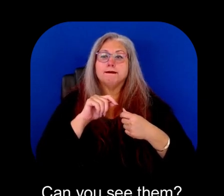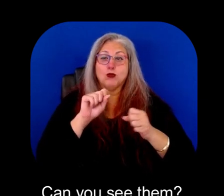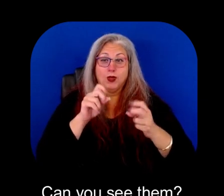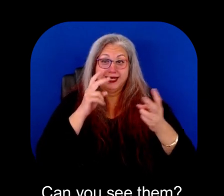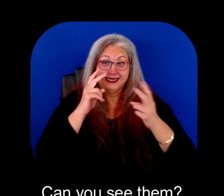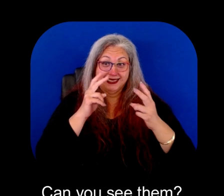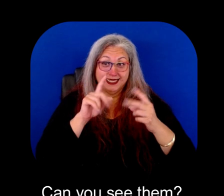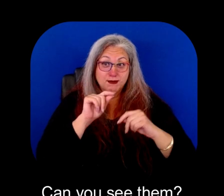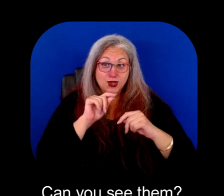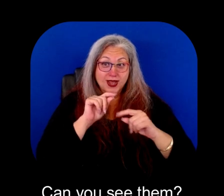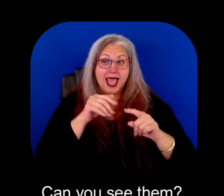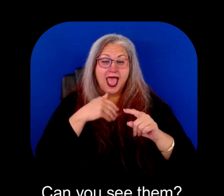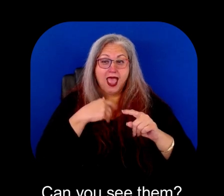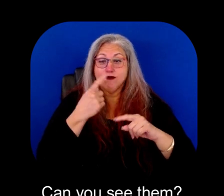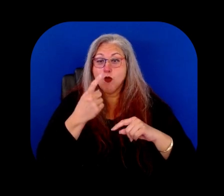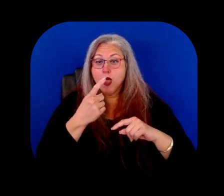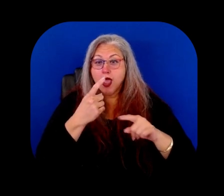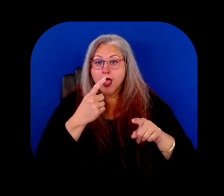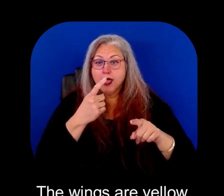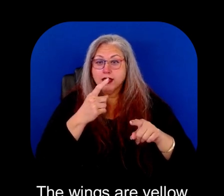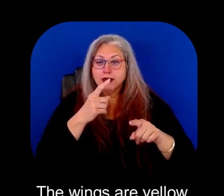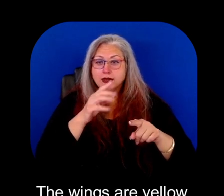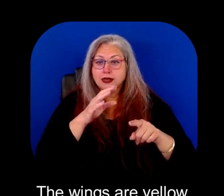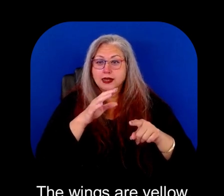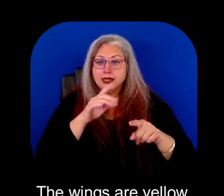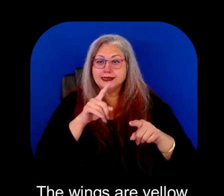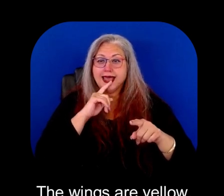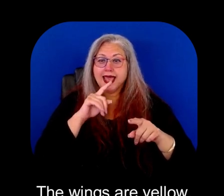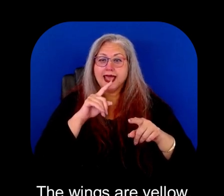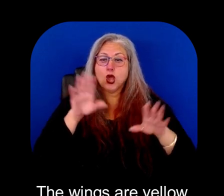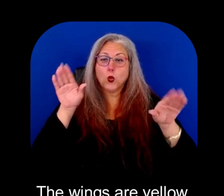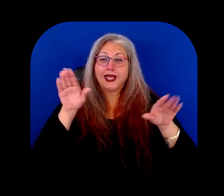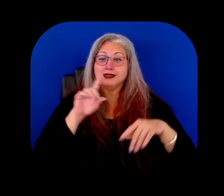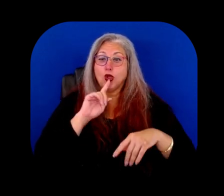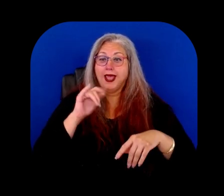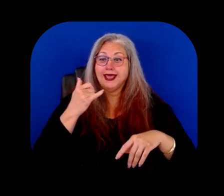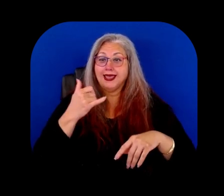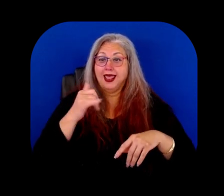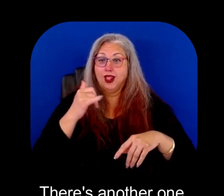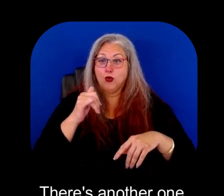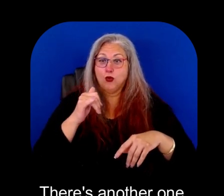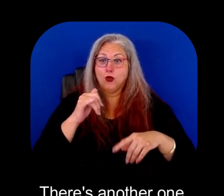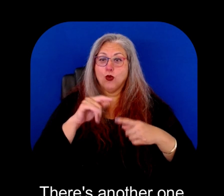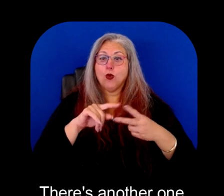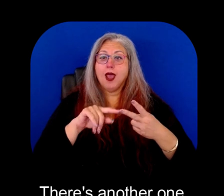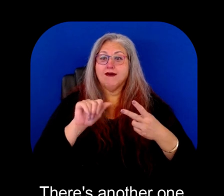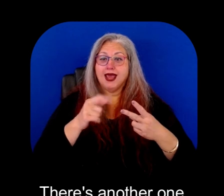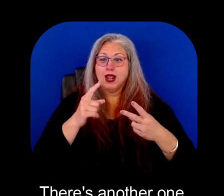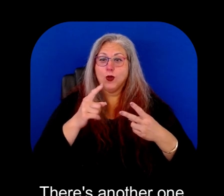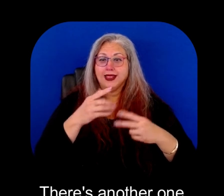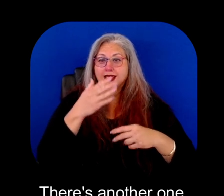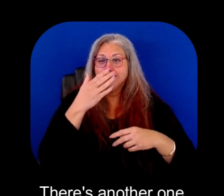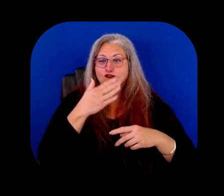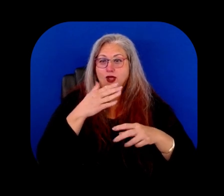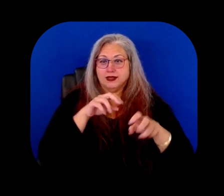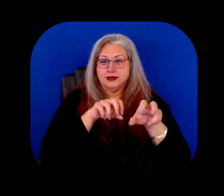Can you see them? There's one. The wings are yellow. There's another one in front